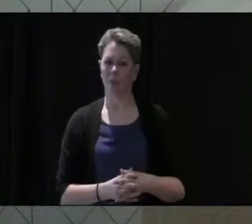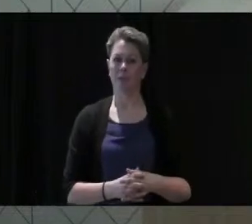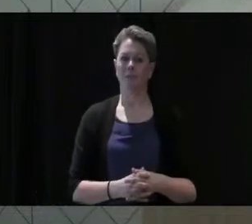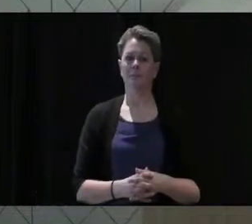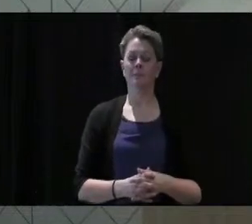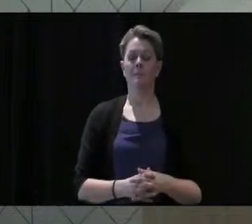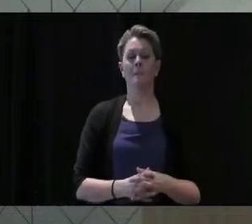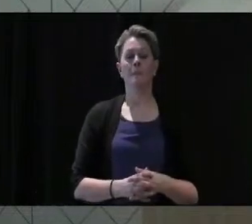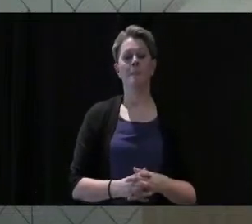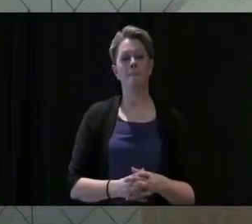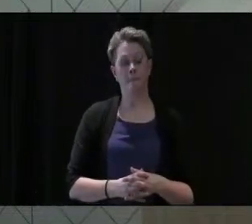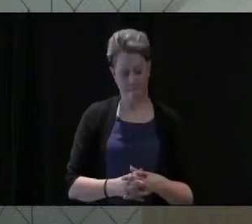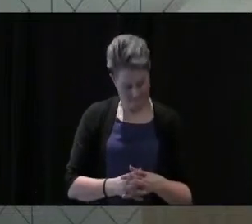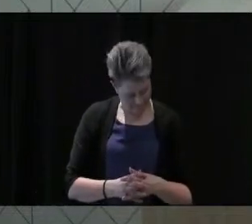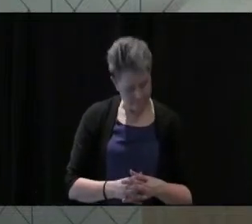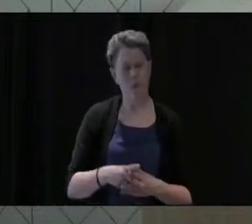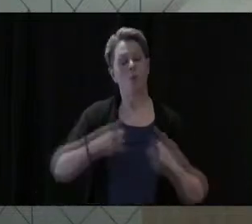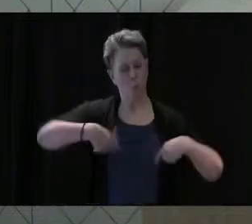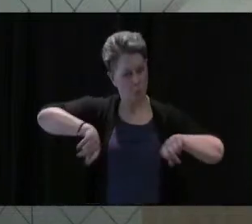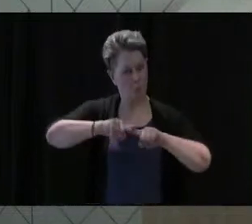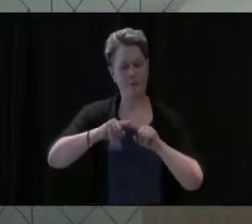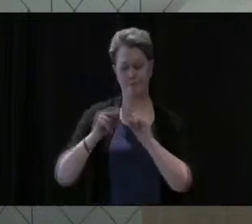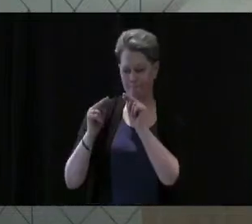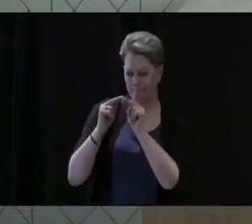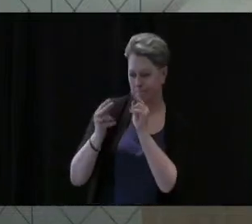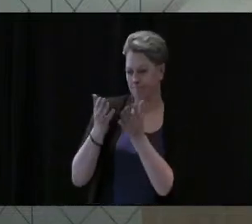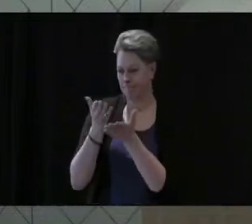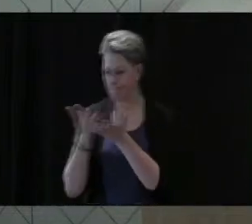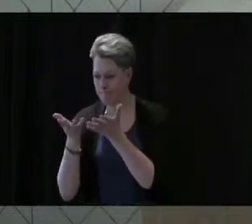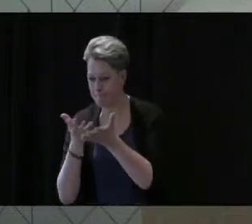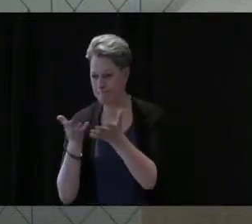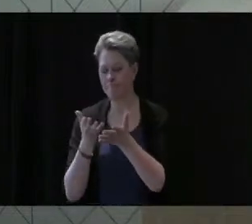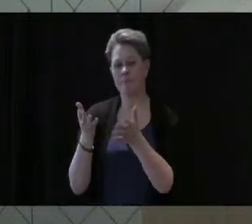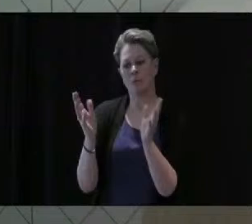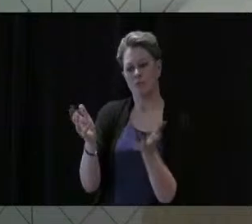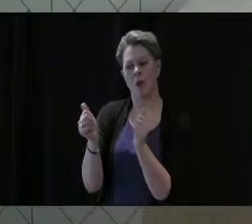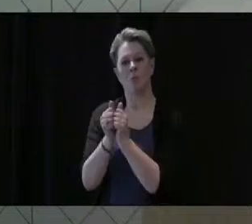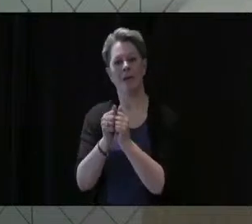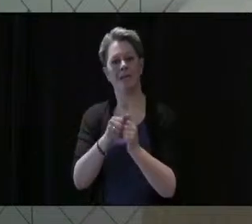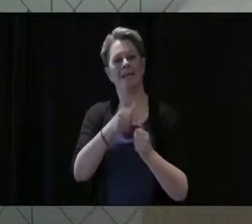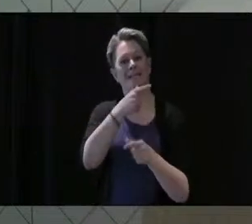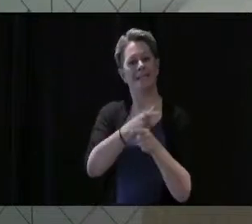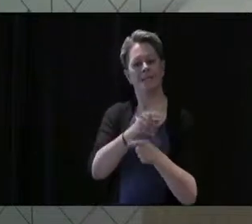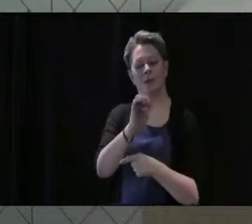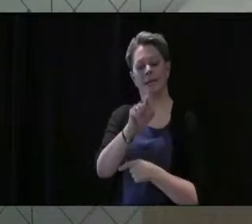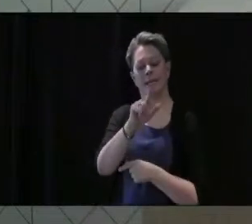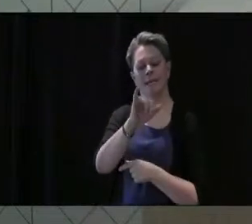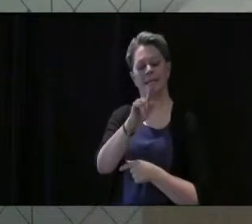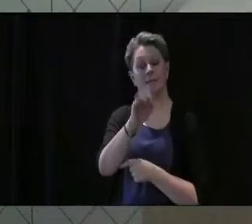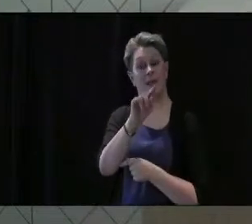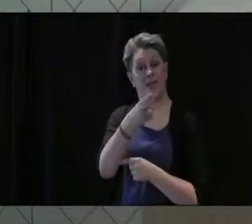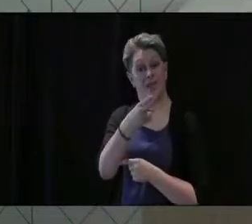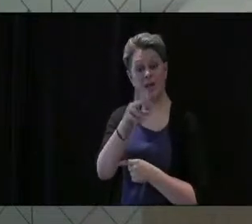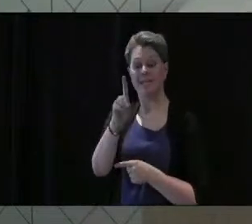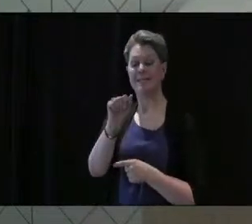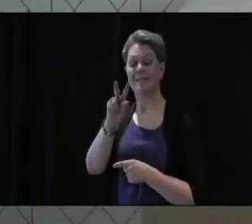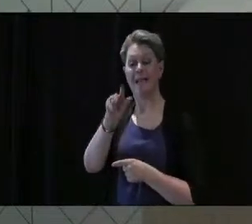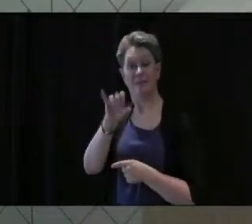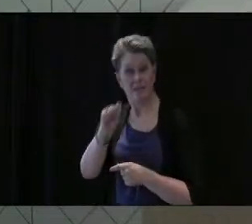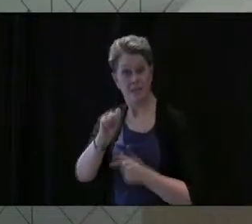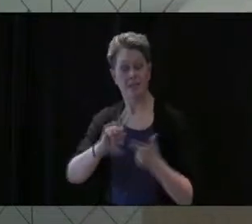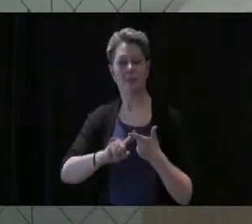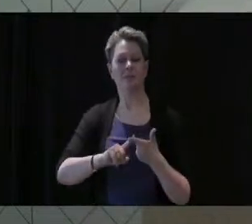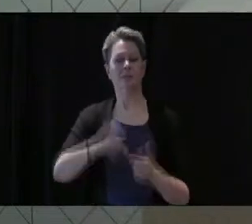We did consult with Sister Elizabeth Davis and with Dr. Parfrey.